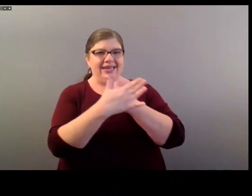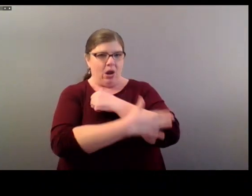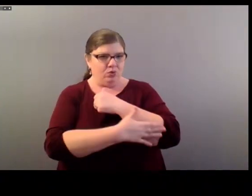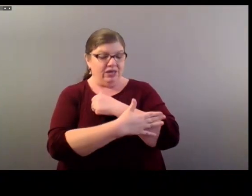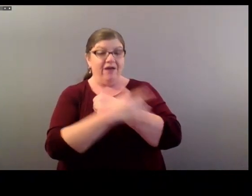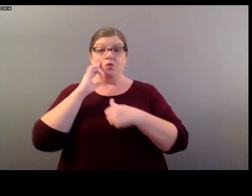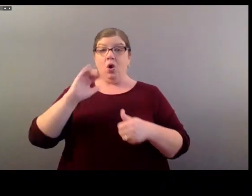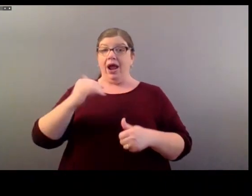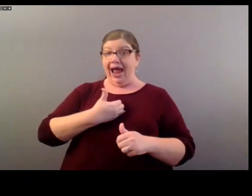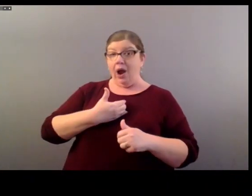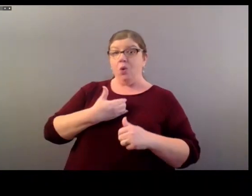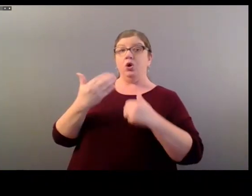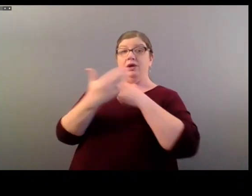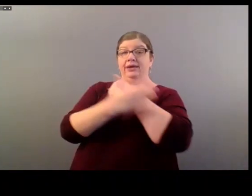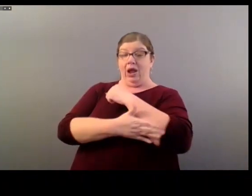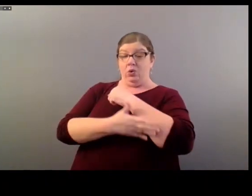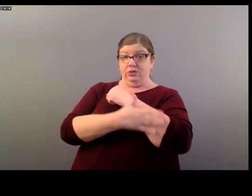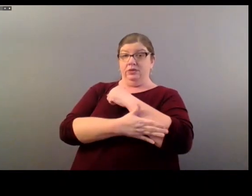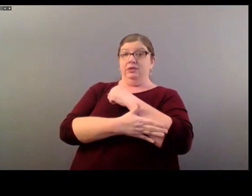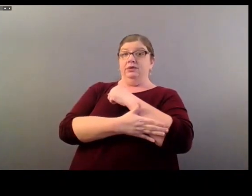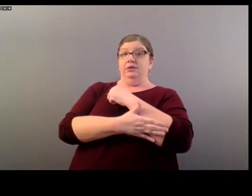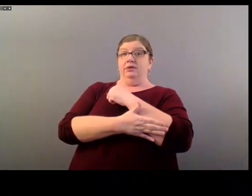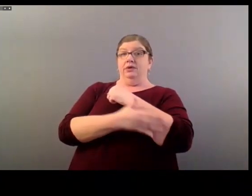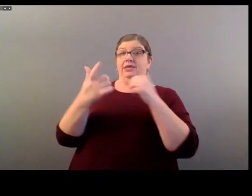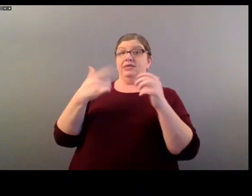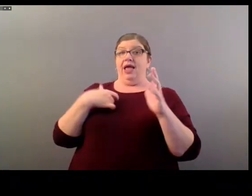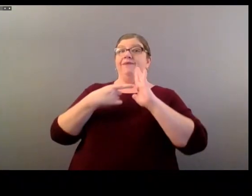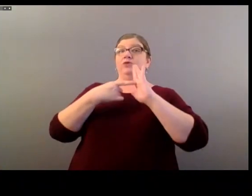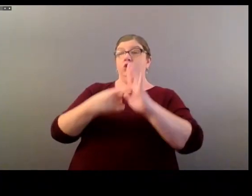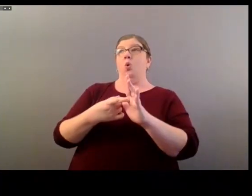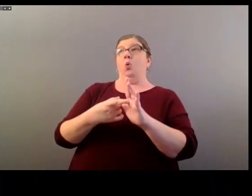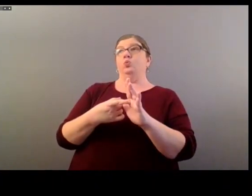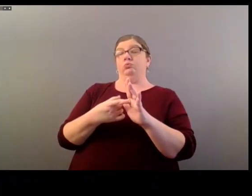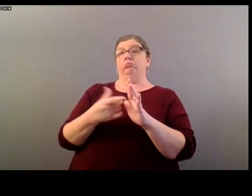county, as I have shown in the previous